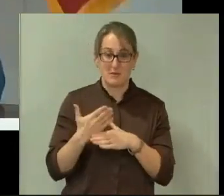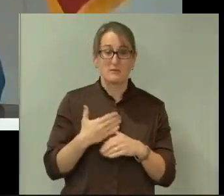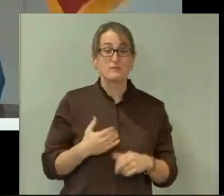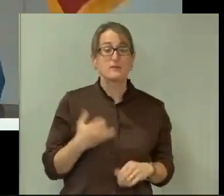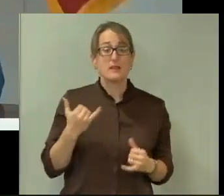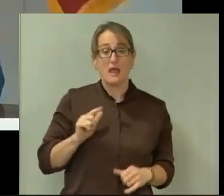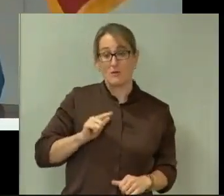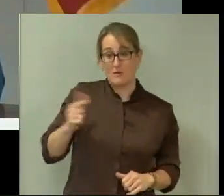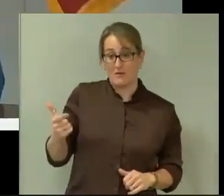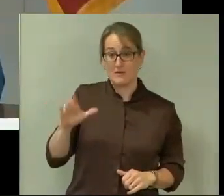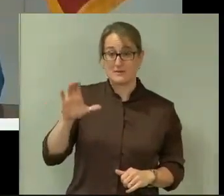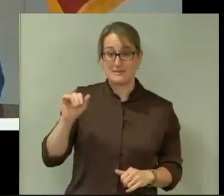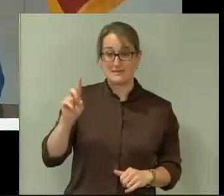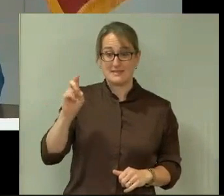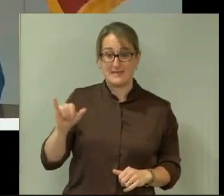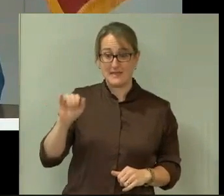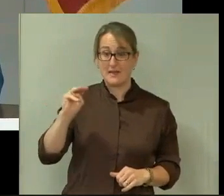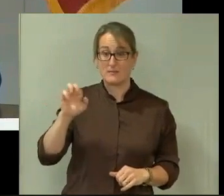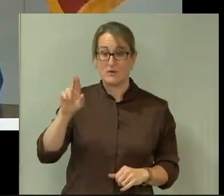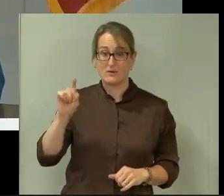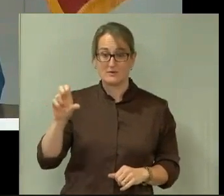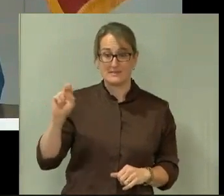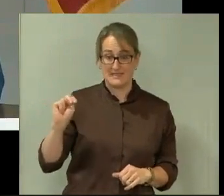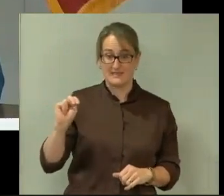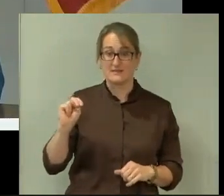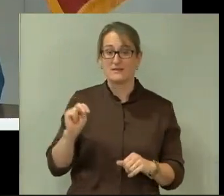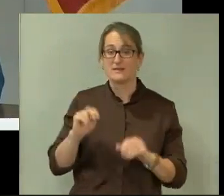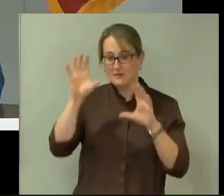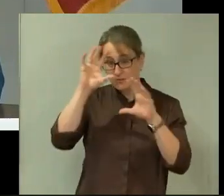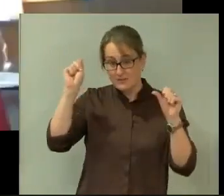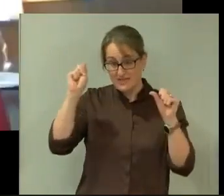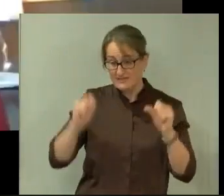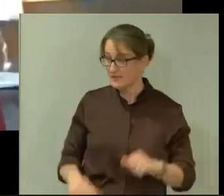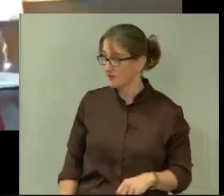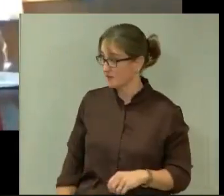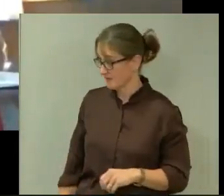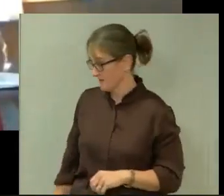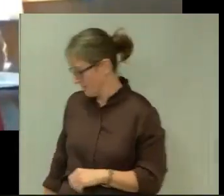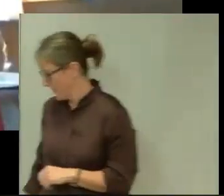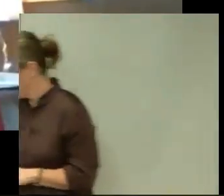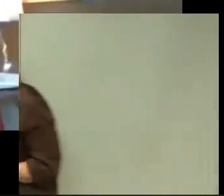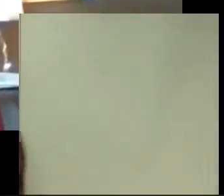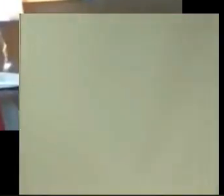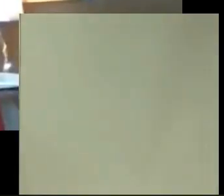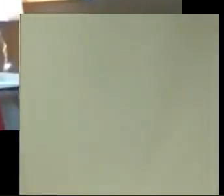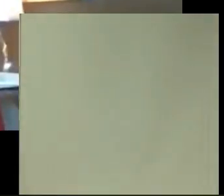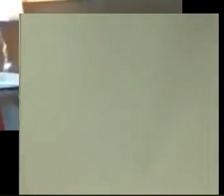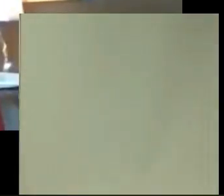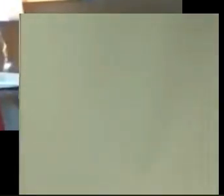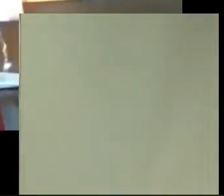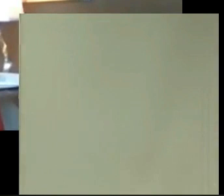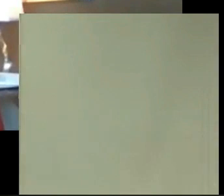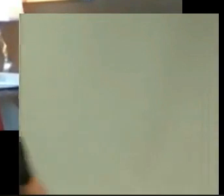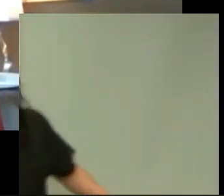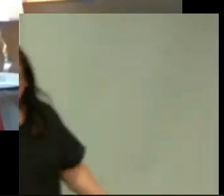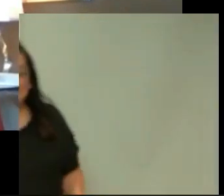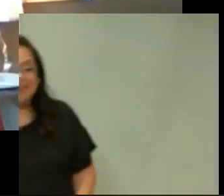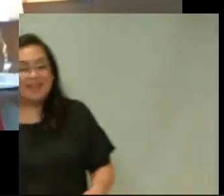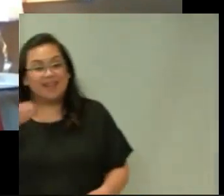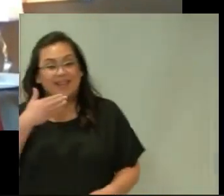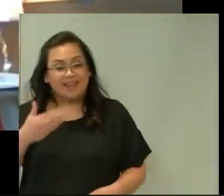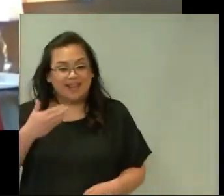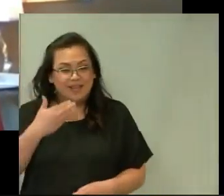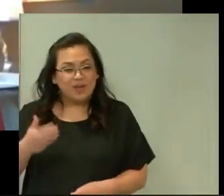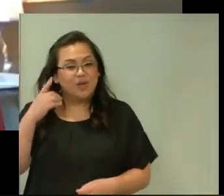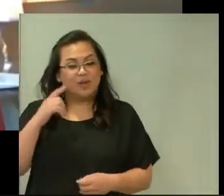over to Cindy Martin, Superintendent. Thank you, Dr. Gregson. I appreciate the opportunity today, and thank you to